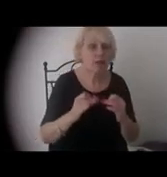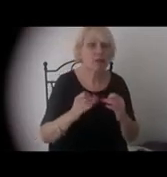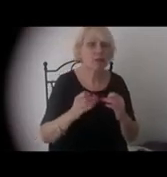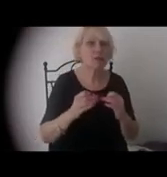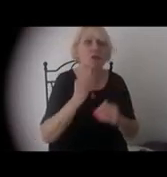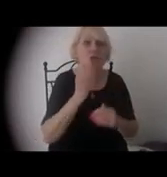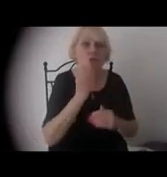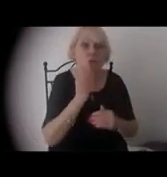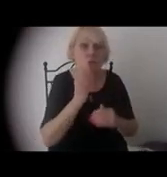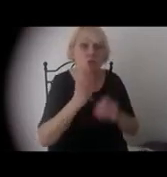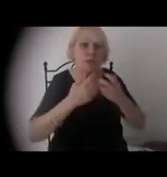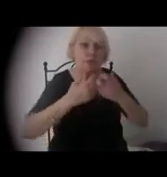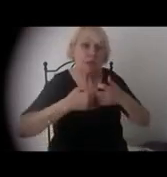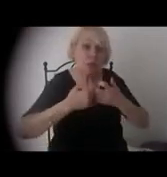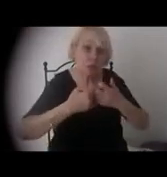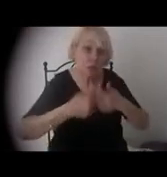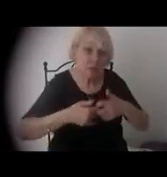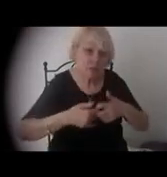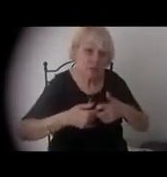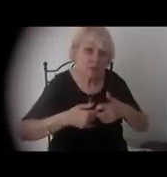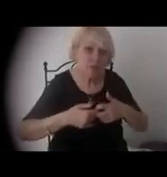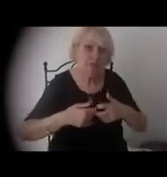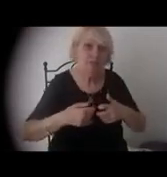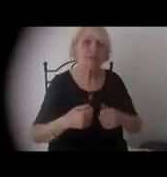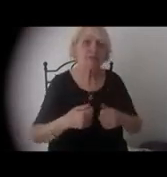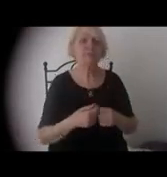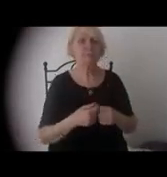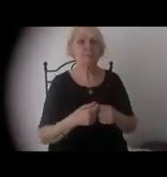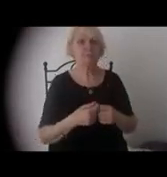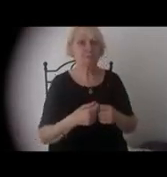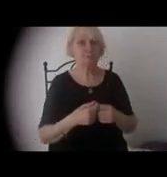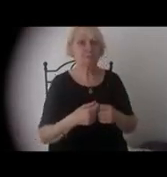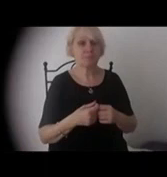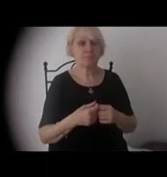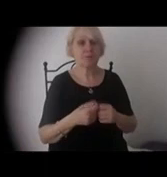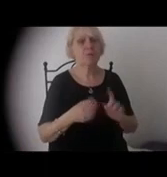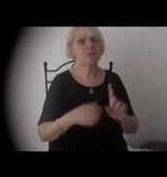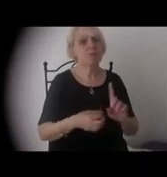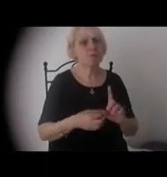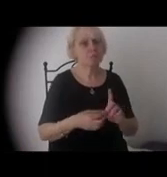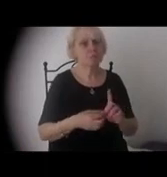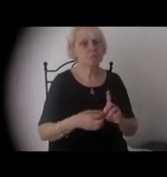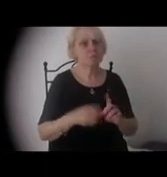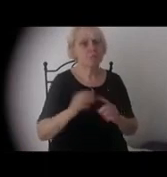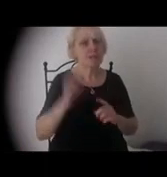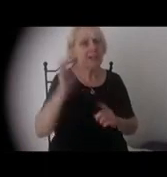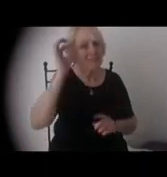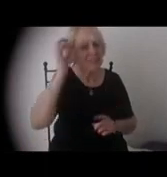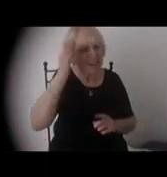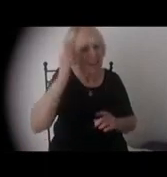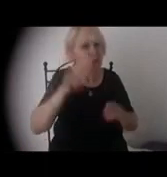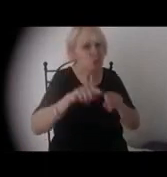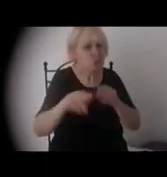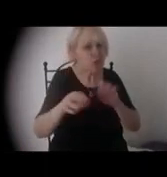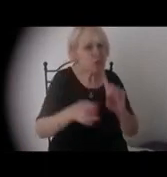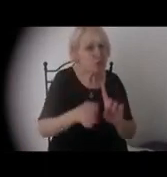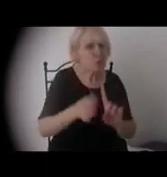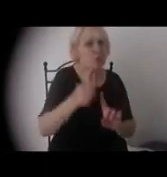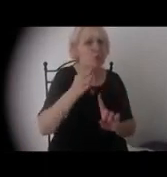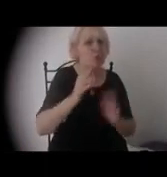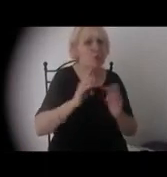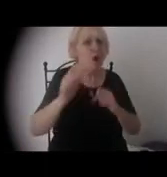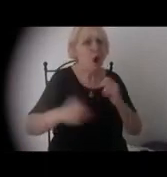with, actually one of the few local authorities working with the DFE on this, to improve the online experience of young people. Because what we found was